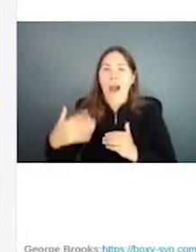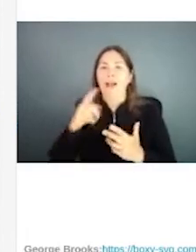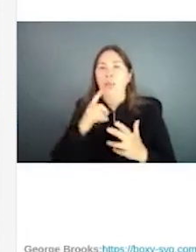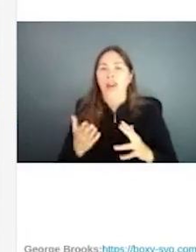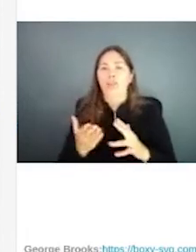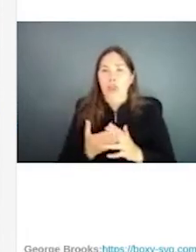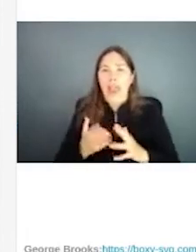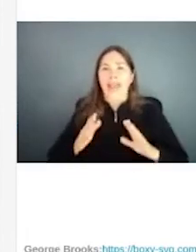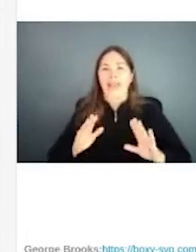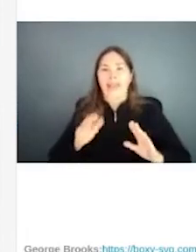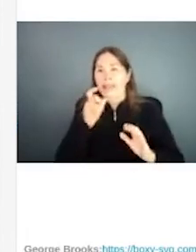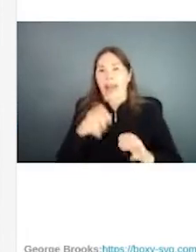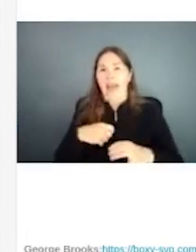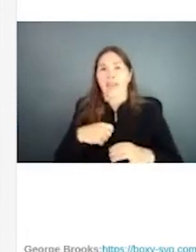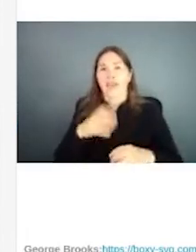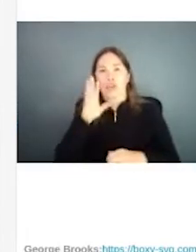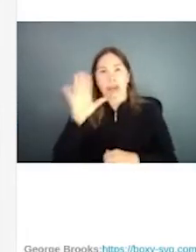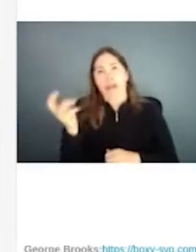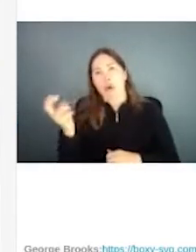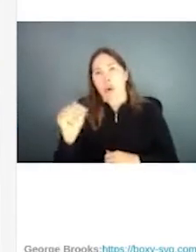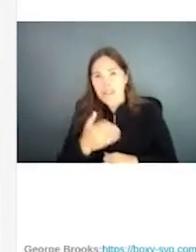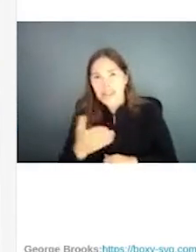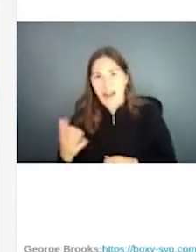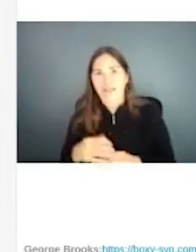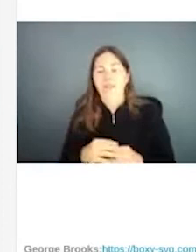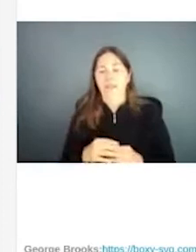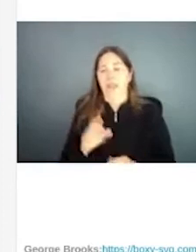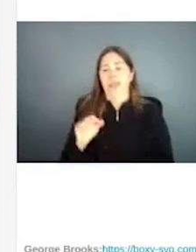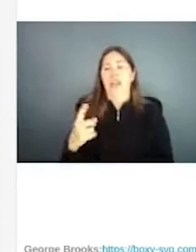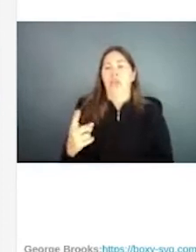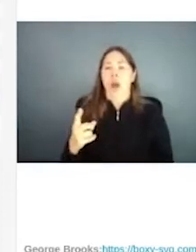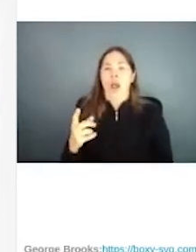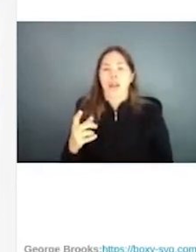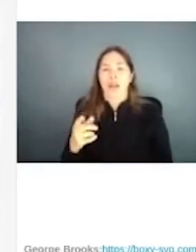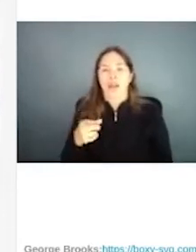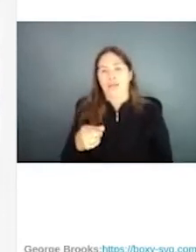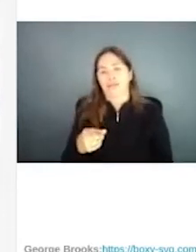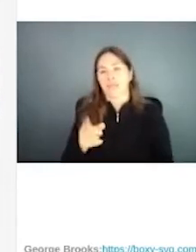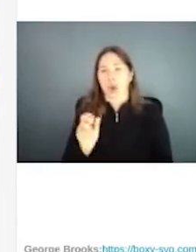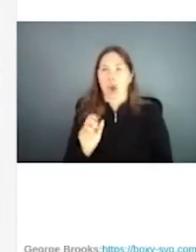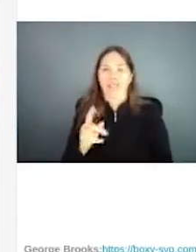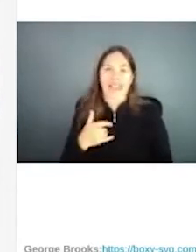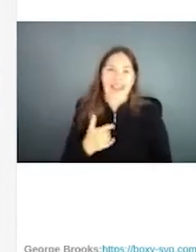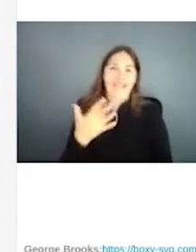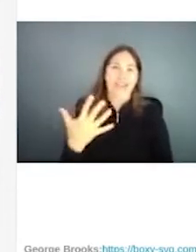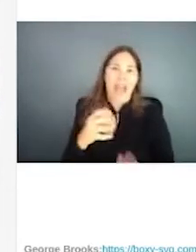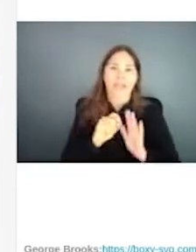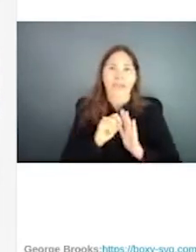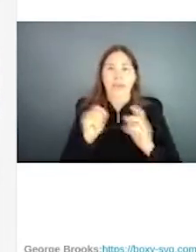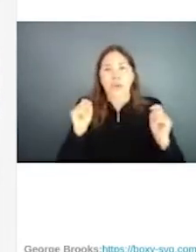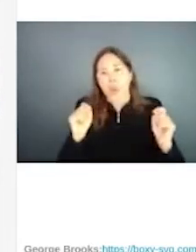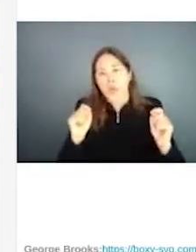not having to create their own stuff. So this was one where I was like, okay, here's 5 tutorials. I